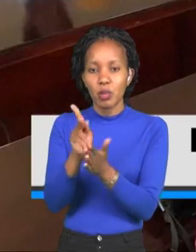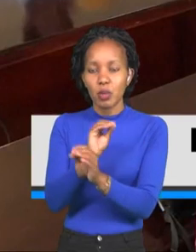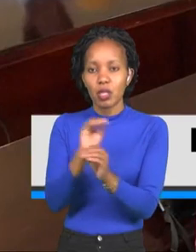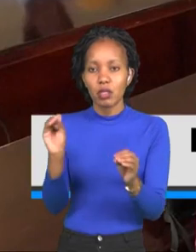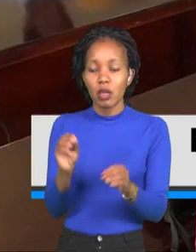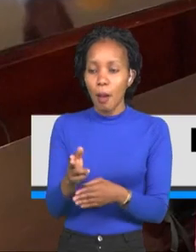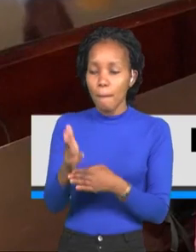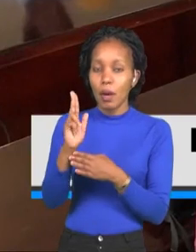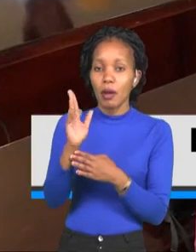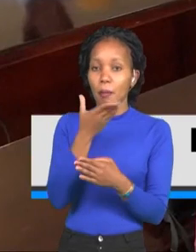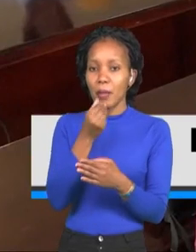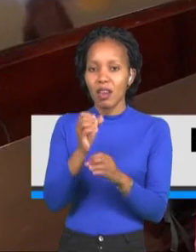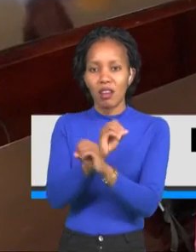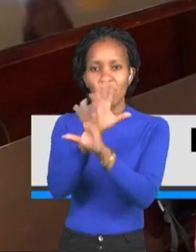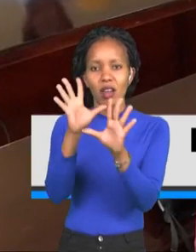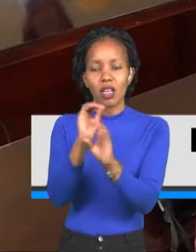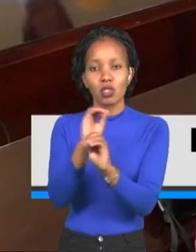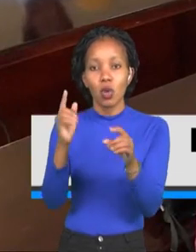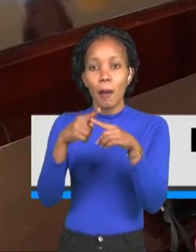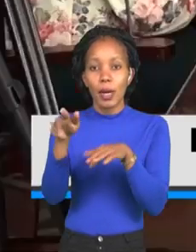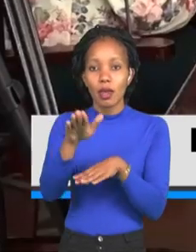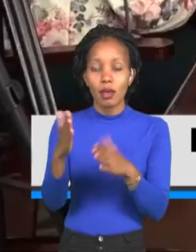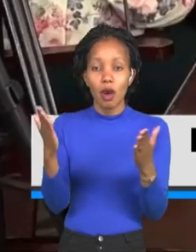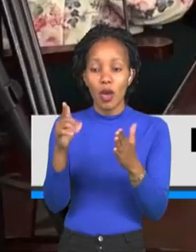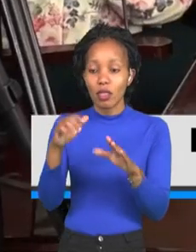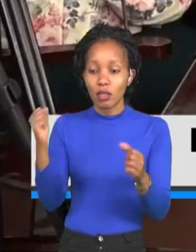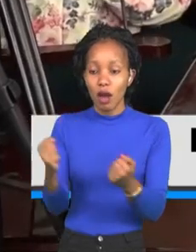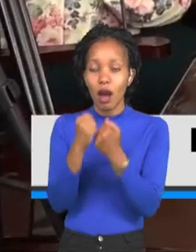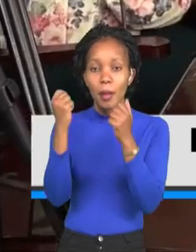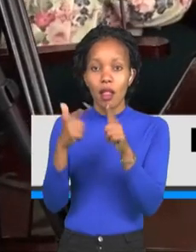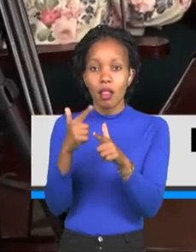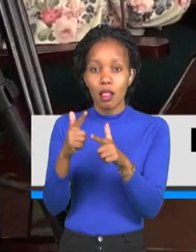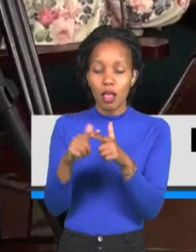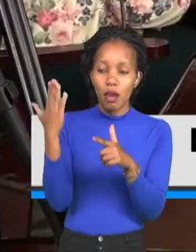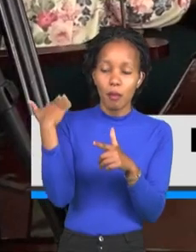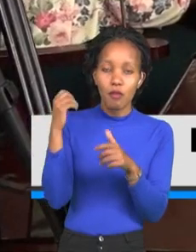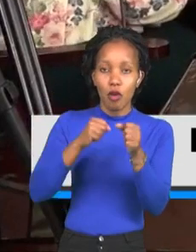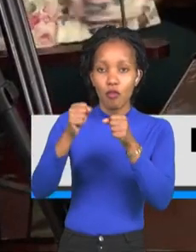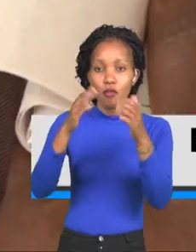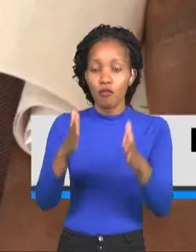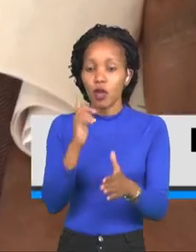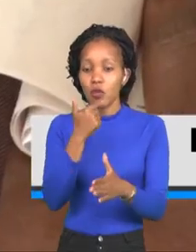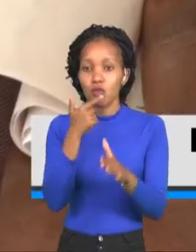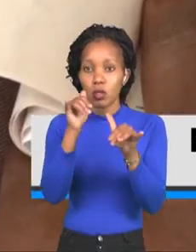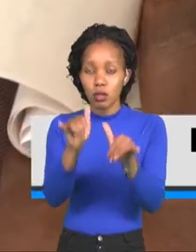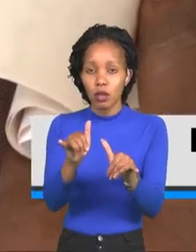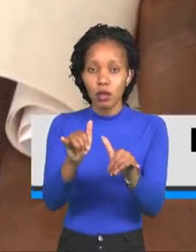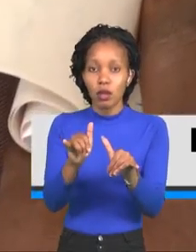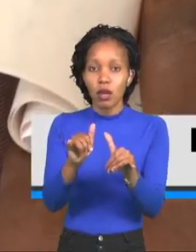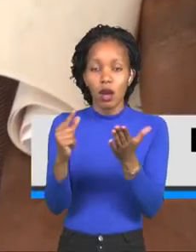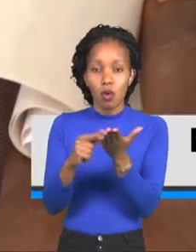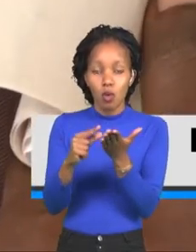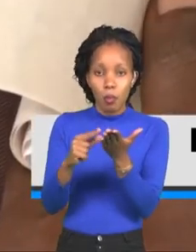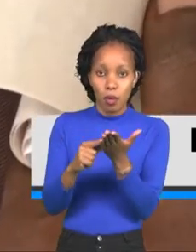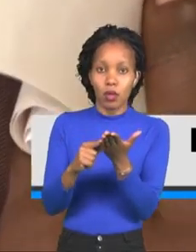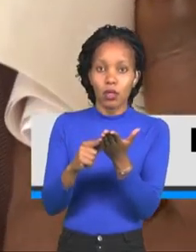gunsman's identity is unclear, but the area where the abduction took place was once roamed by fighters belonging to an anti-Kampala rebel group,